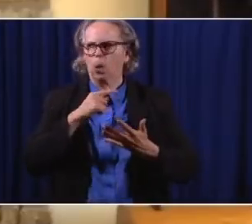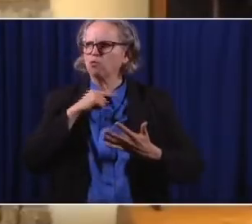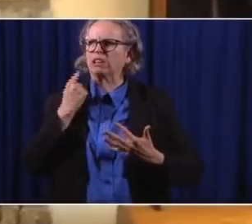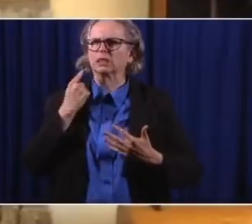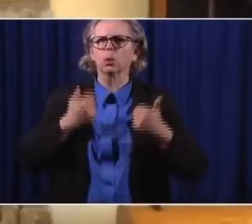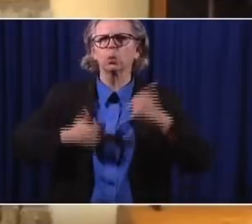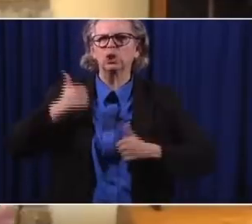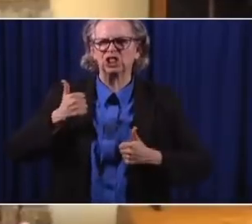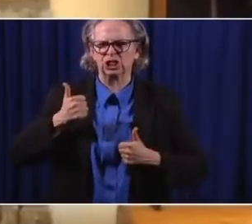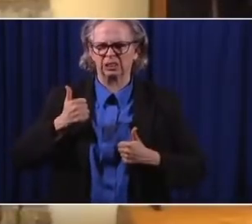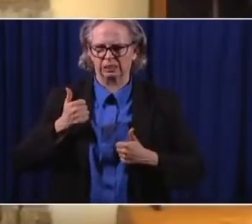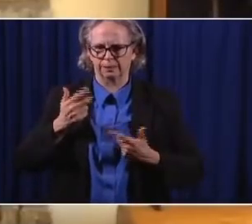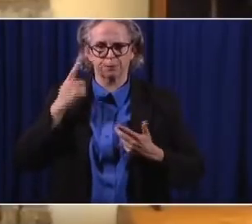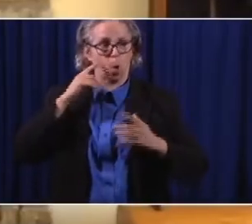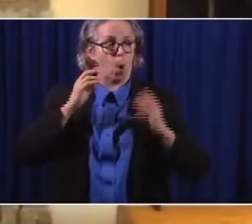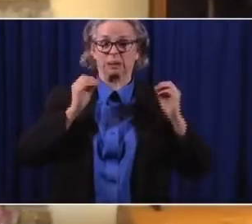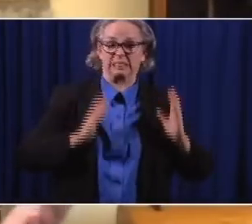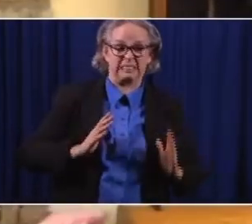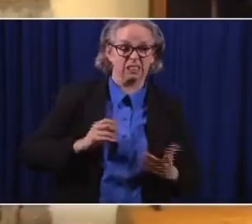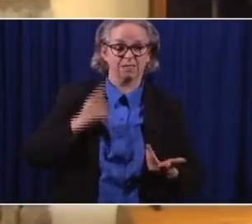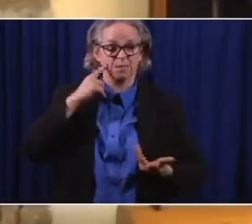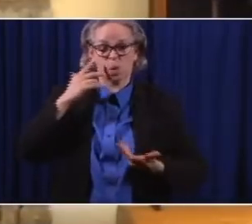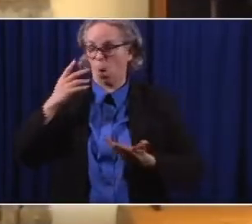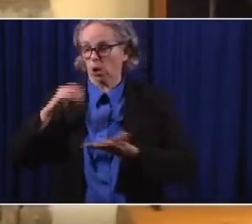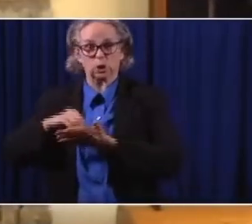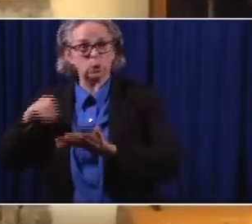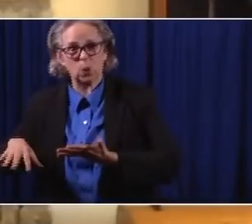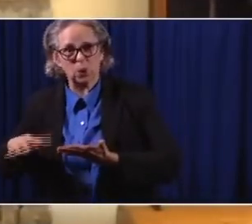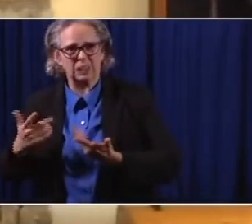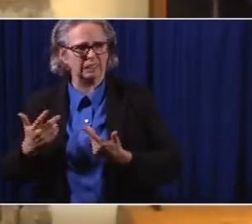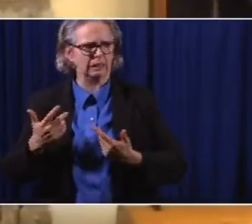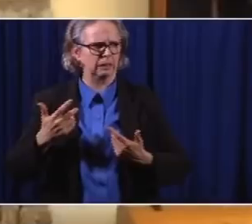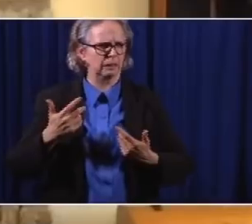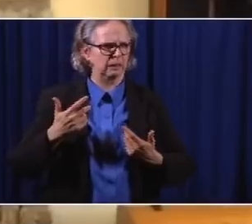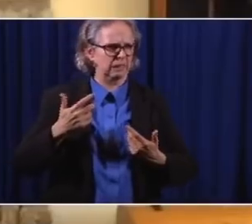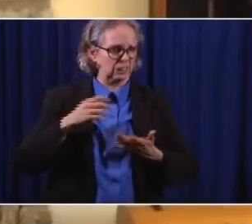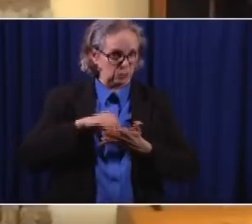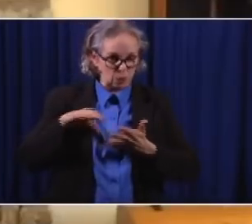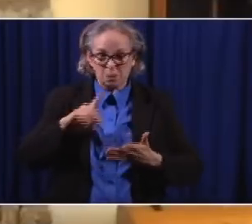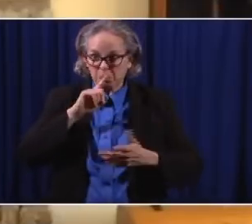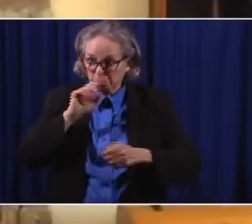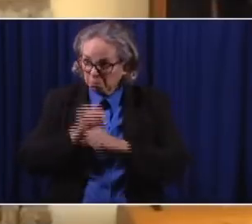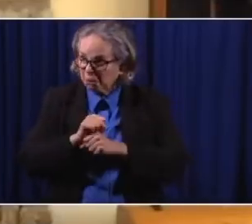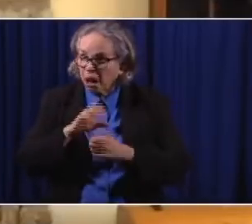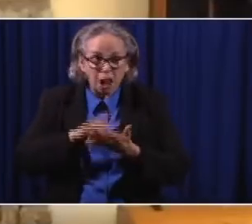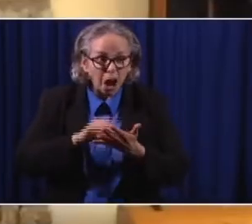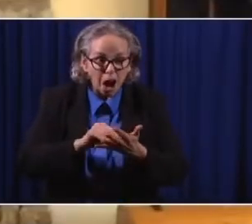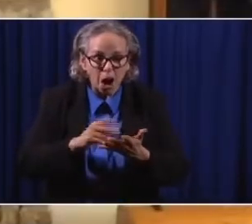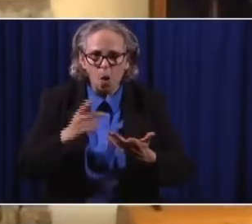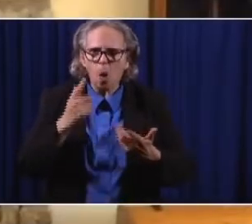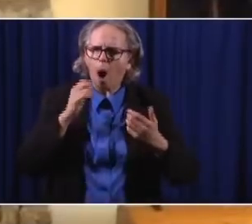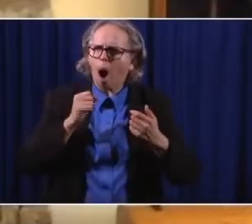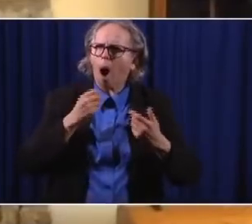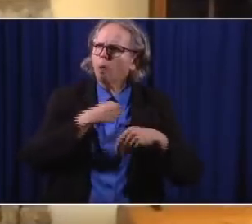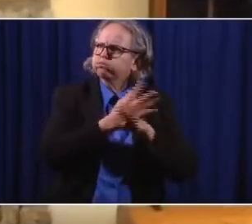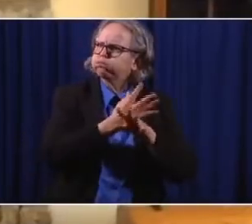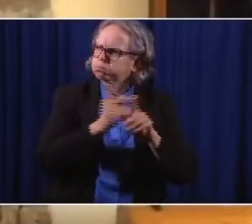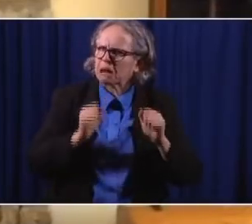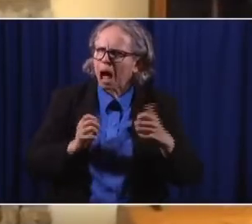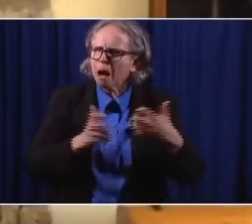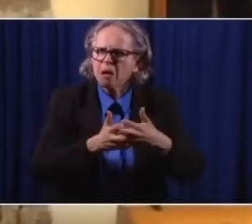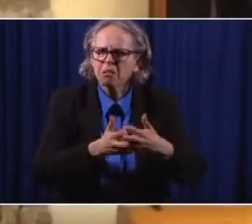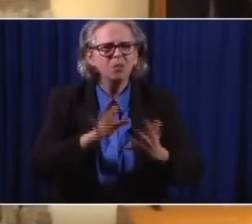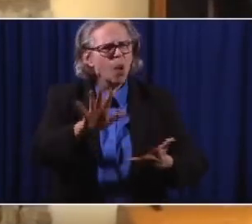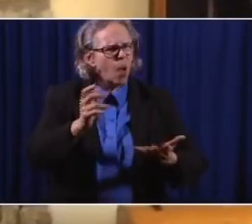got to figure out, how well are these students doing, or can they do remotely? How well can they do